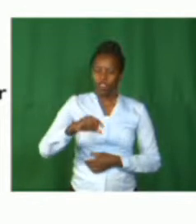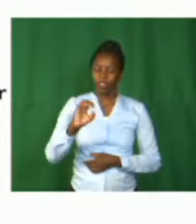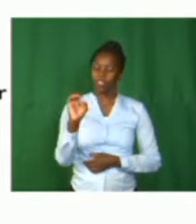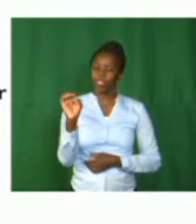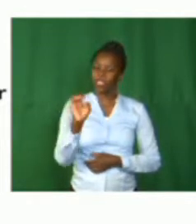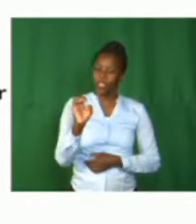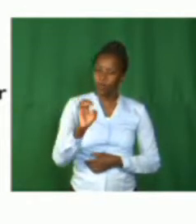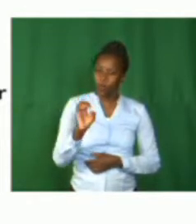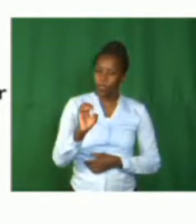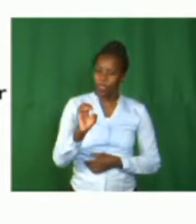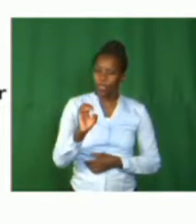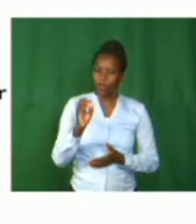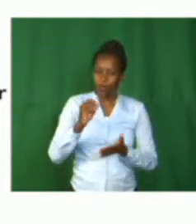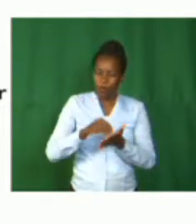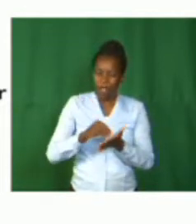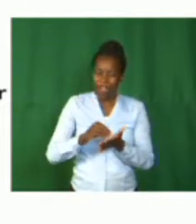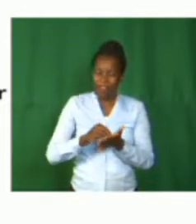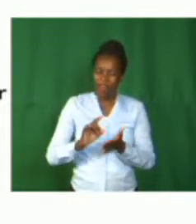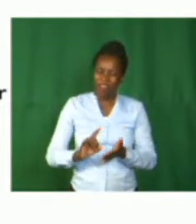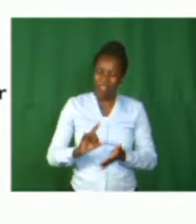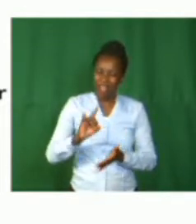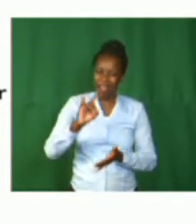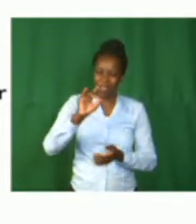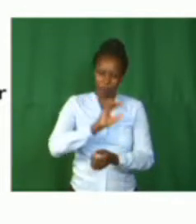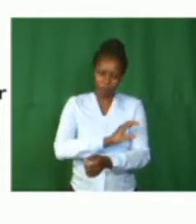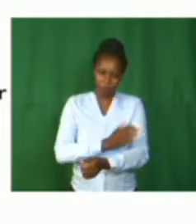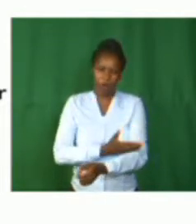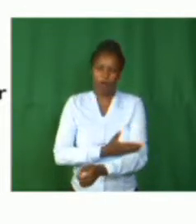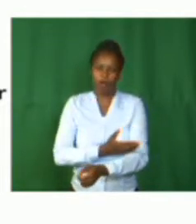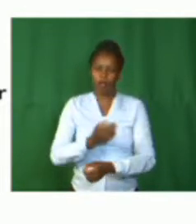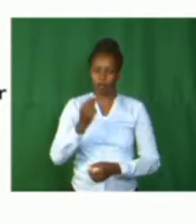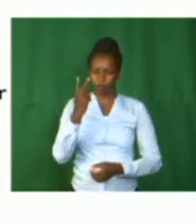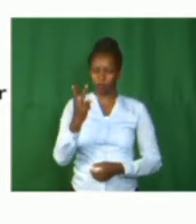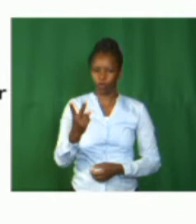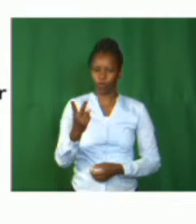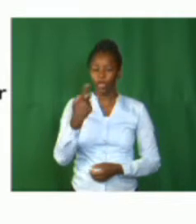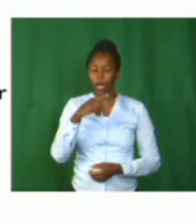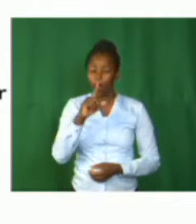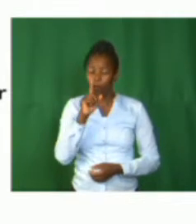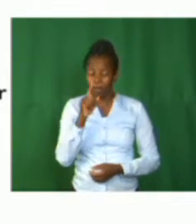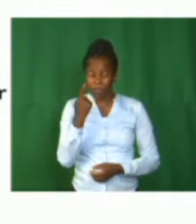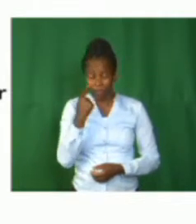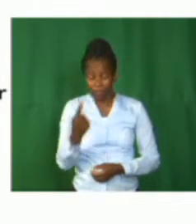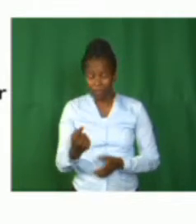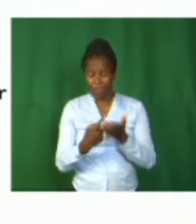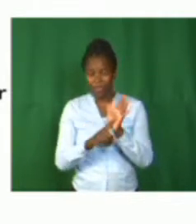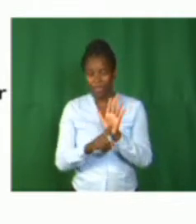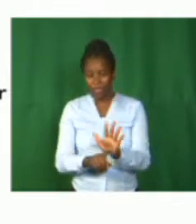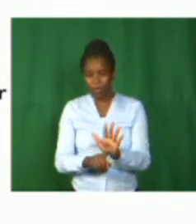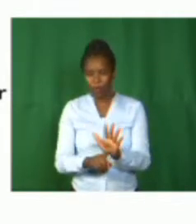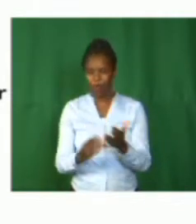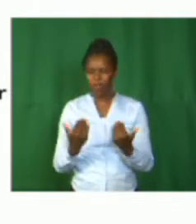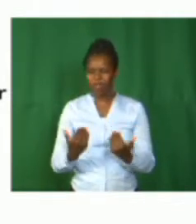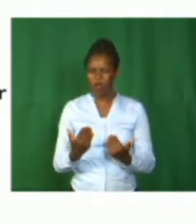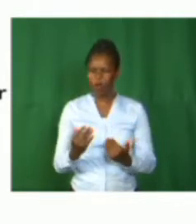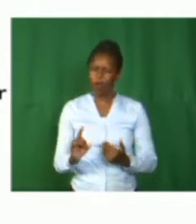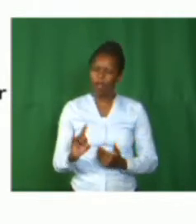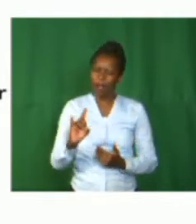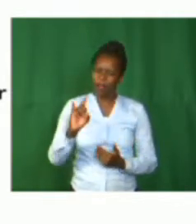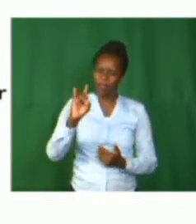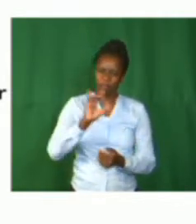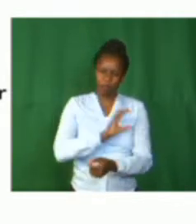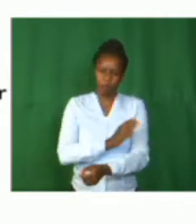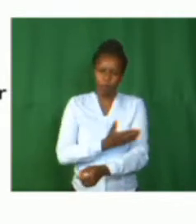equation or expression will have the highest power of x being 2. But what we notice in this equation here is that the highest